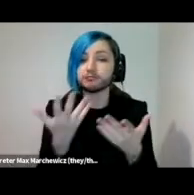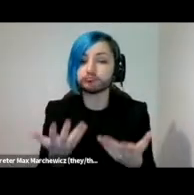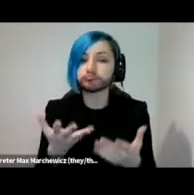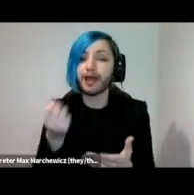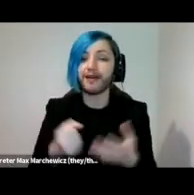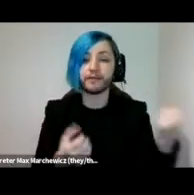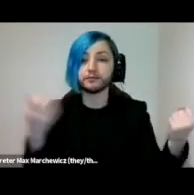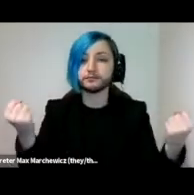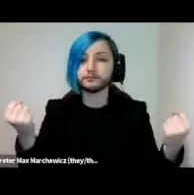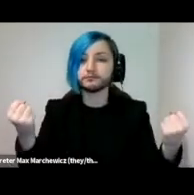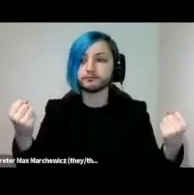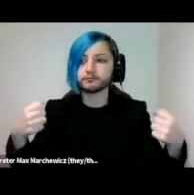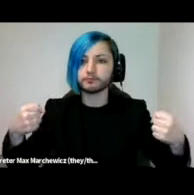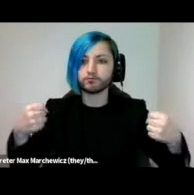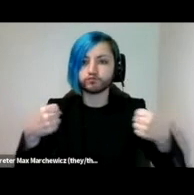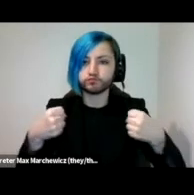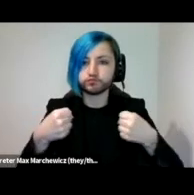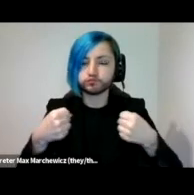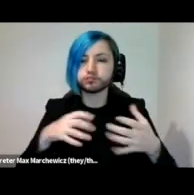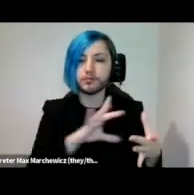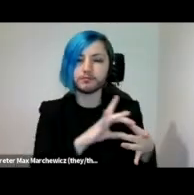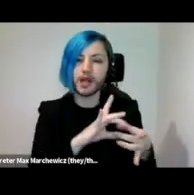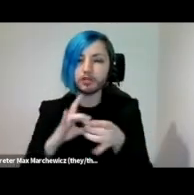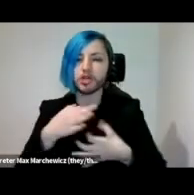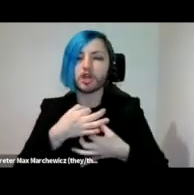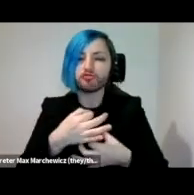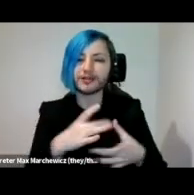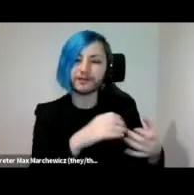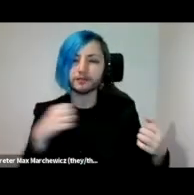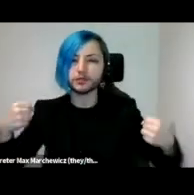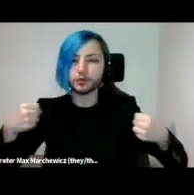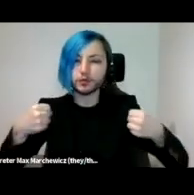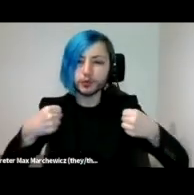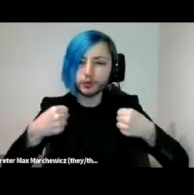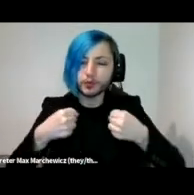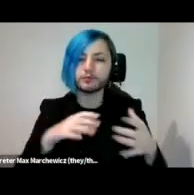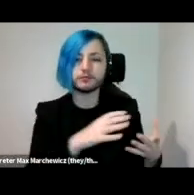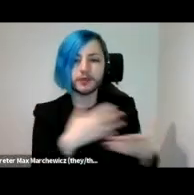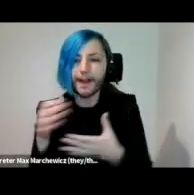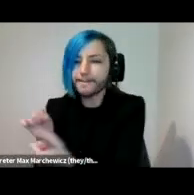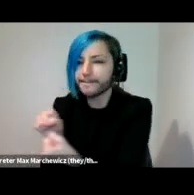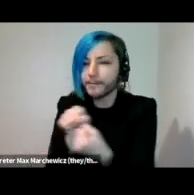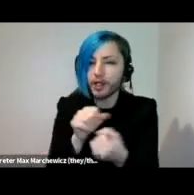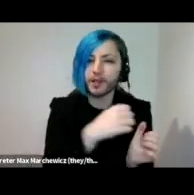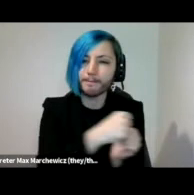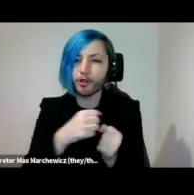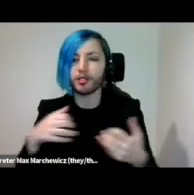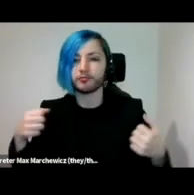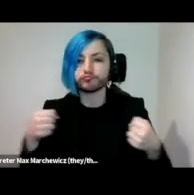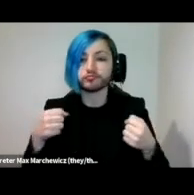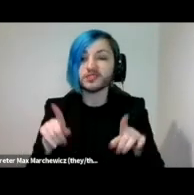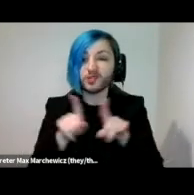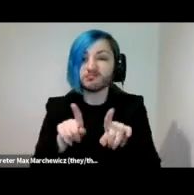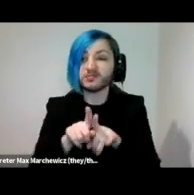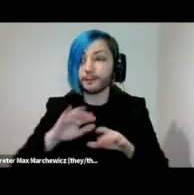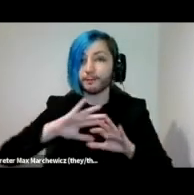feel an attractive force. They feel a force pulling them together. That's the force that holds us on the surface of the Earth